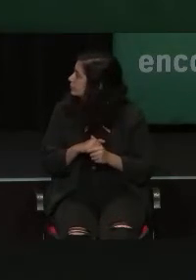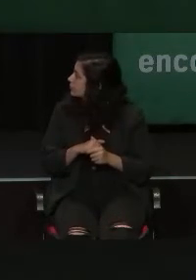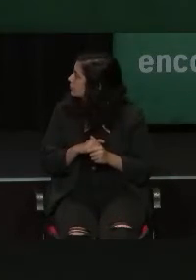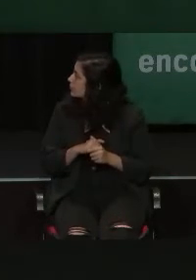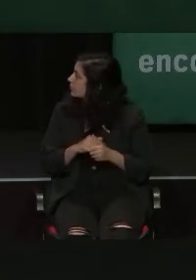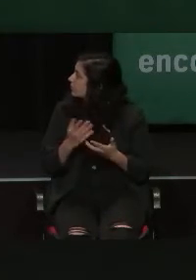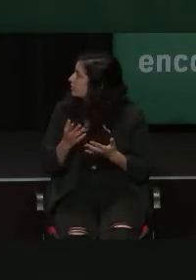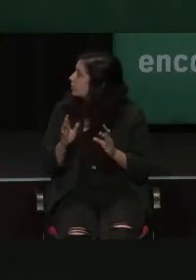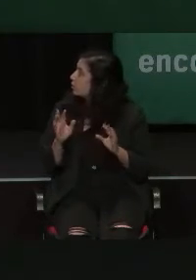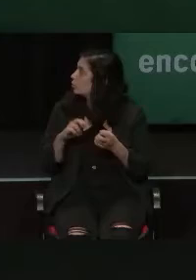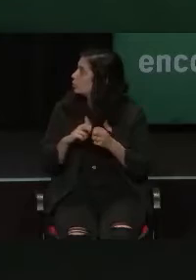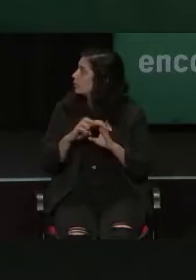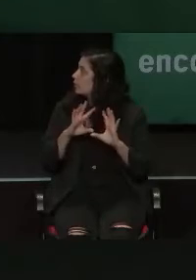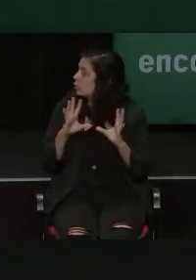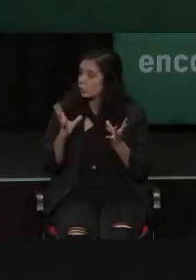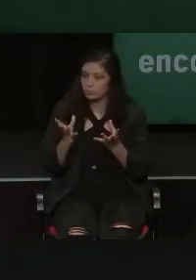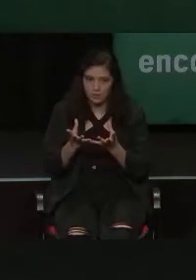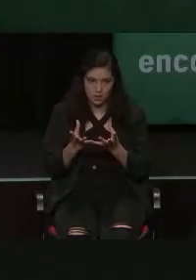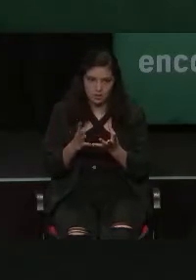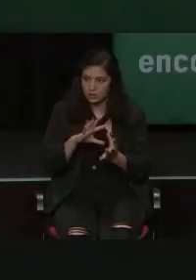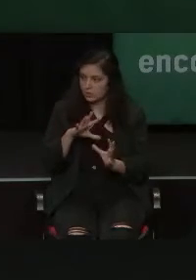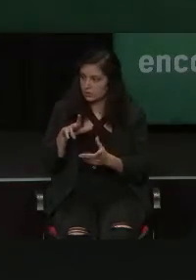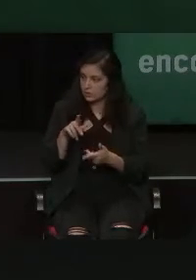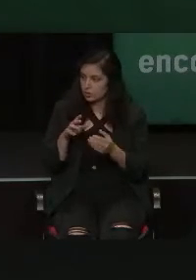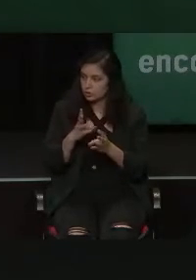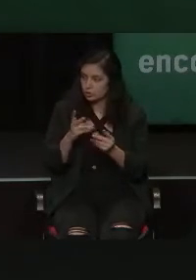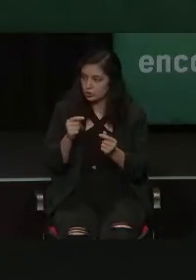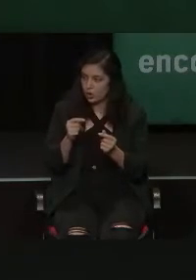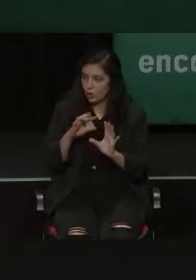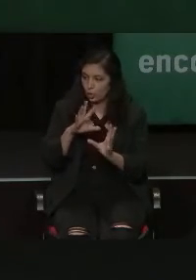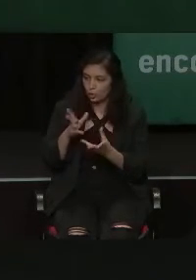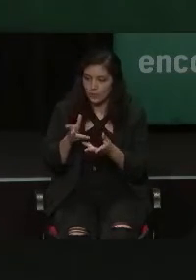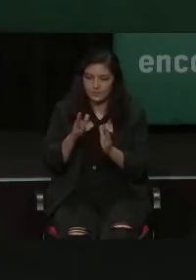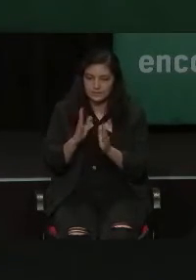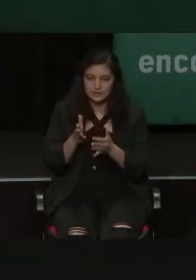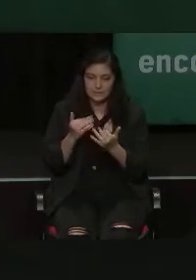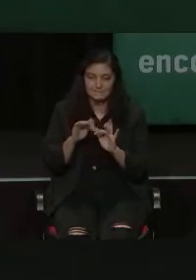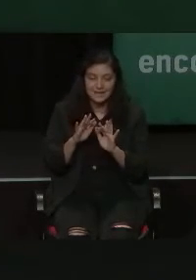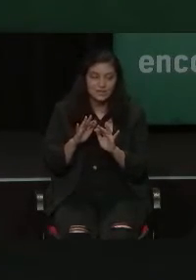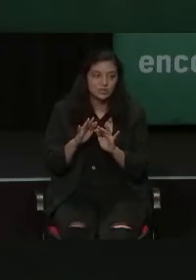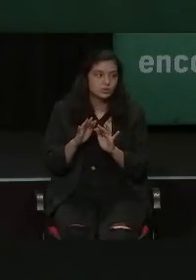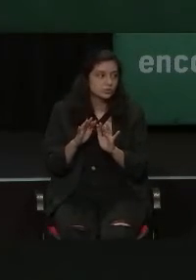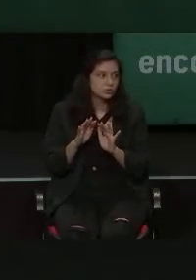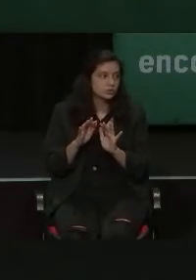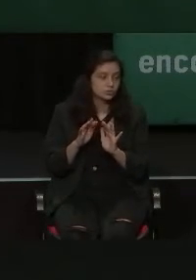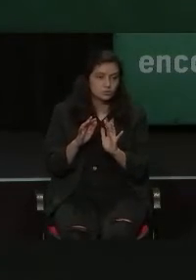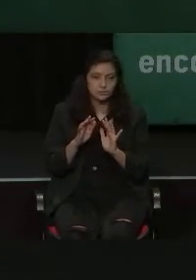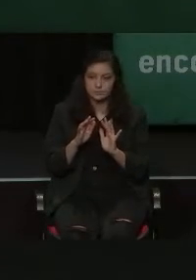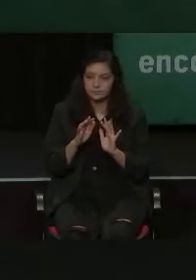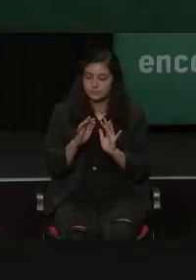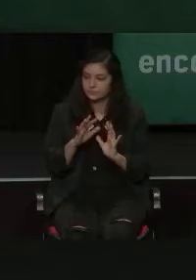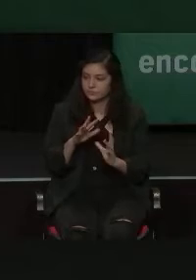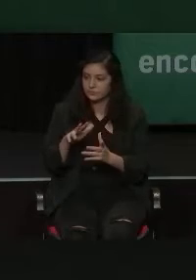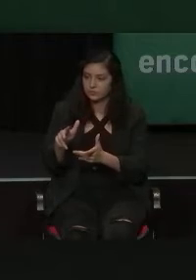So this is a global problem that requires a global solution. However, although of the